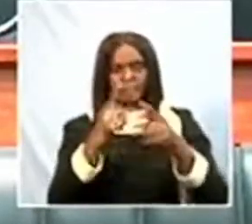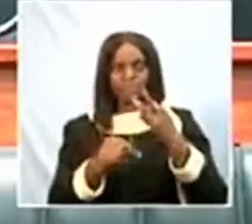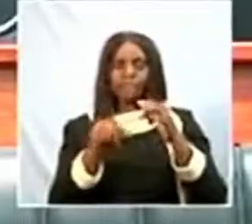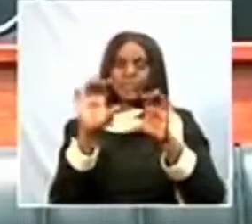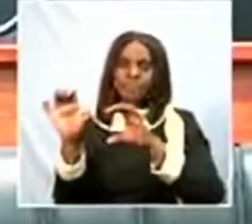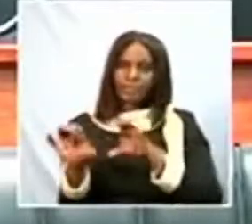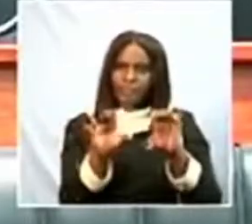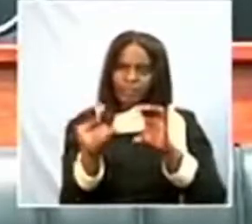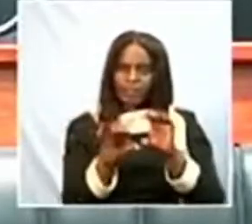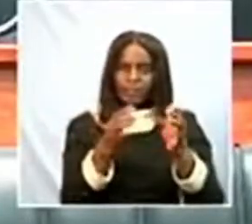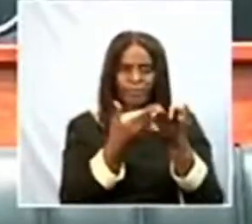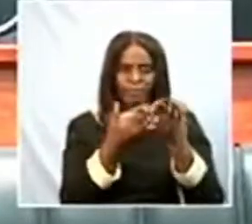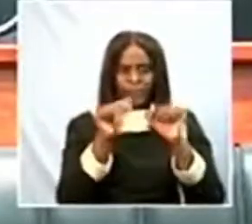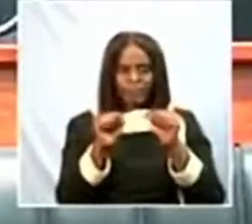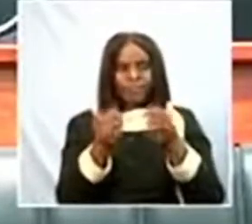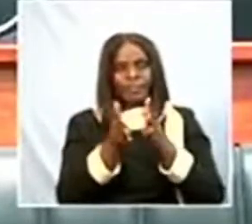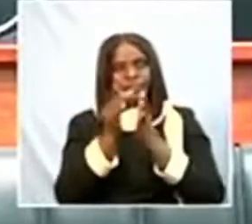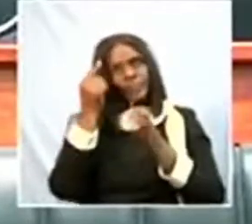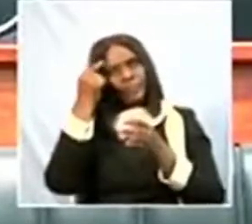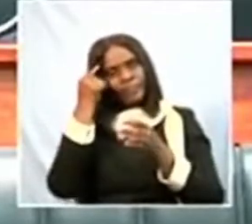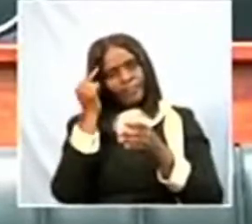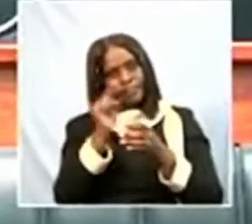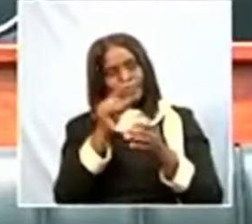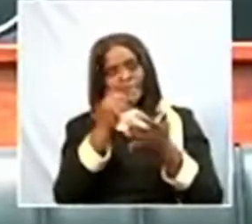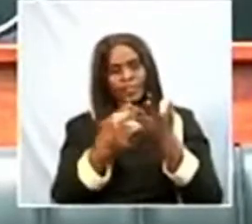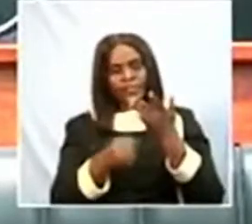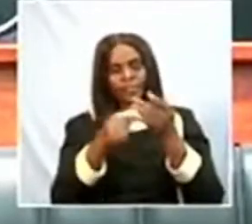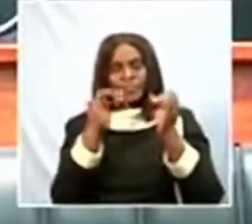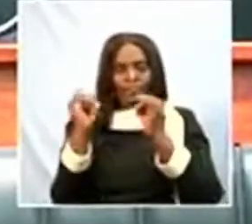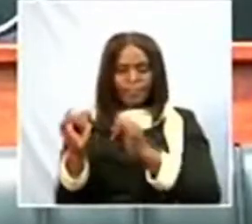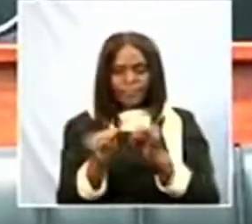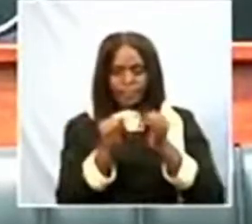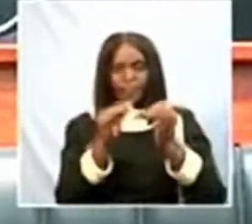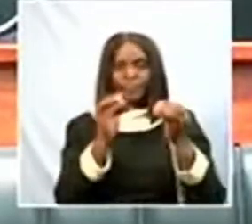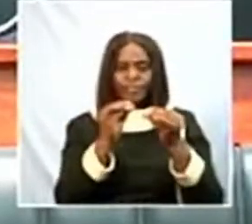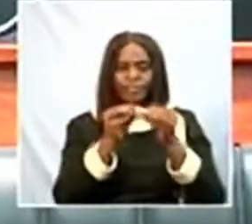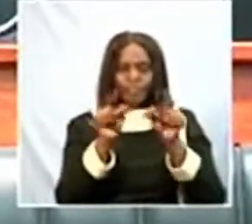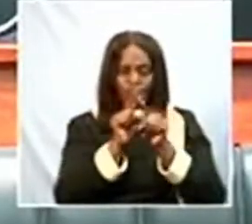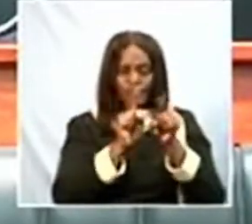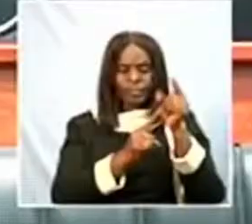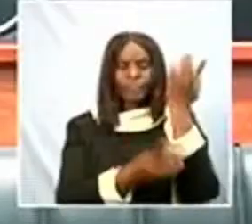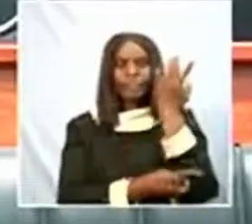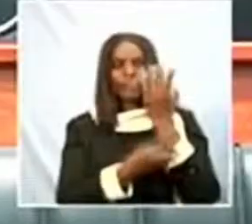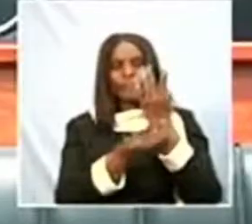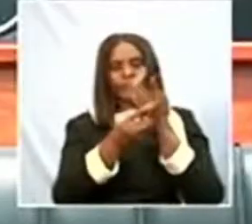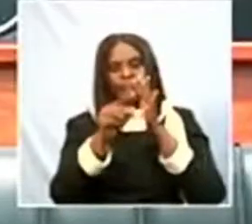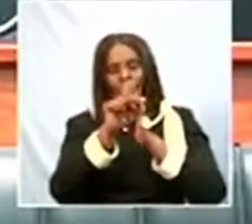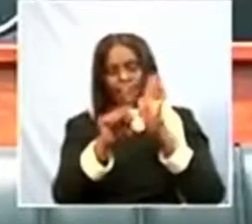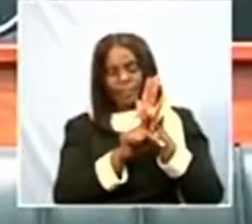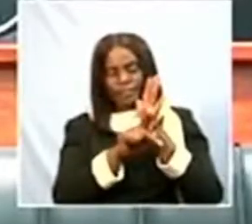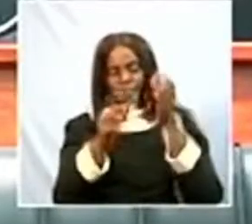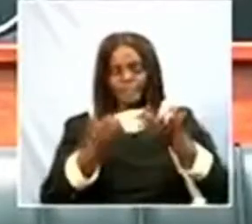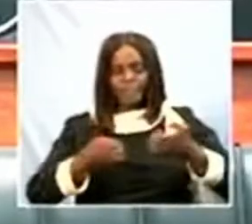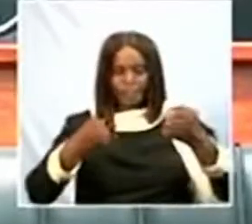the following. We can urge the government by implementing and developing environmental policies such as laws to